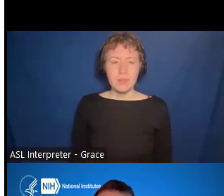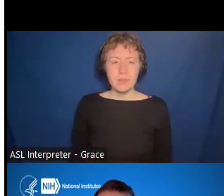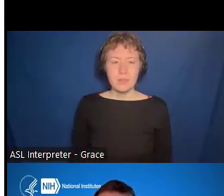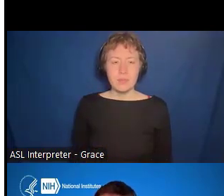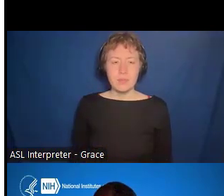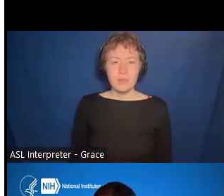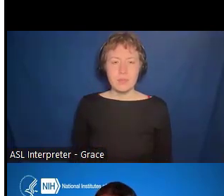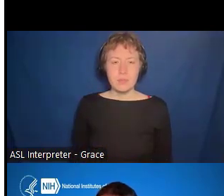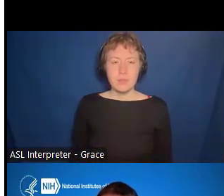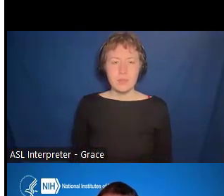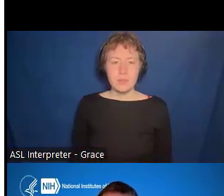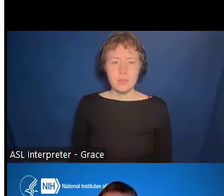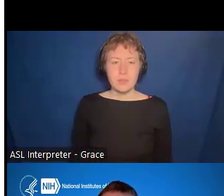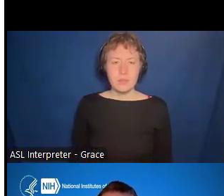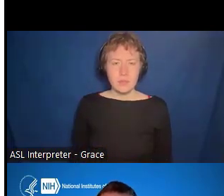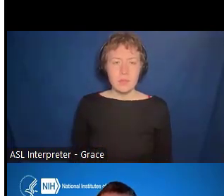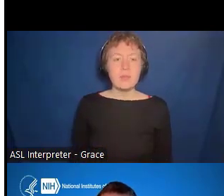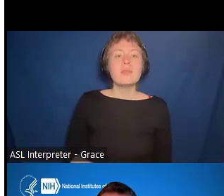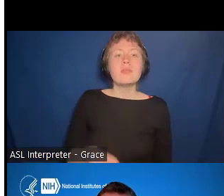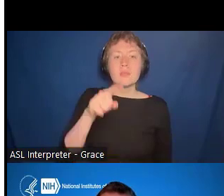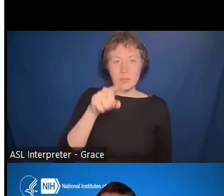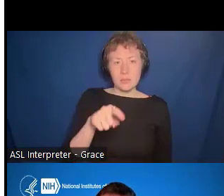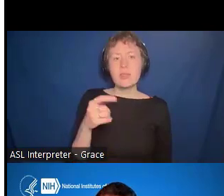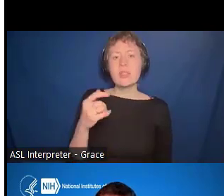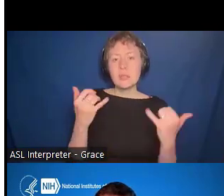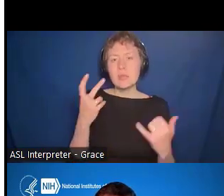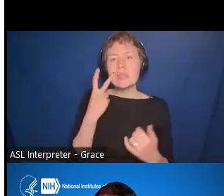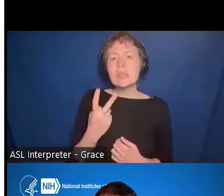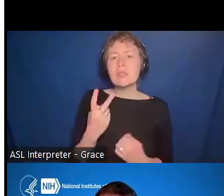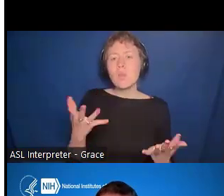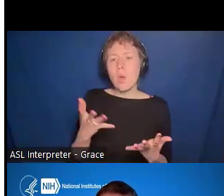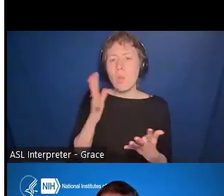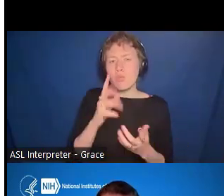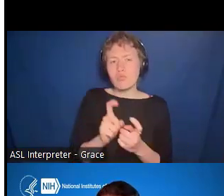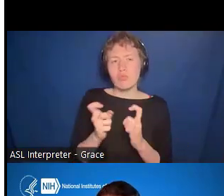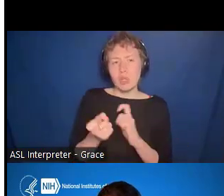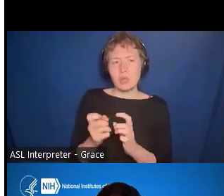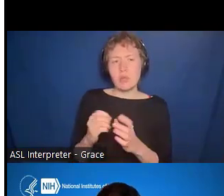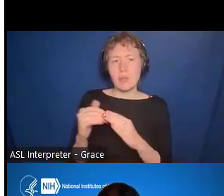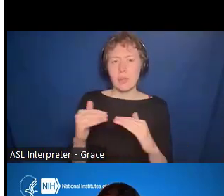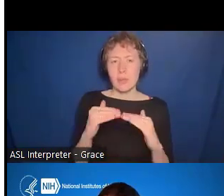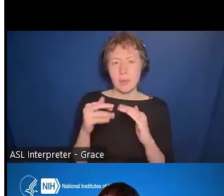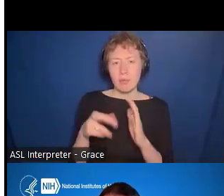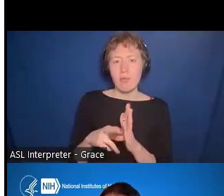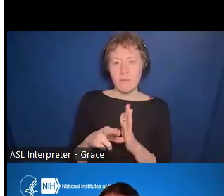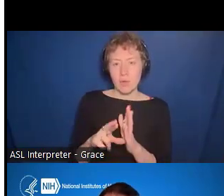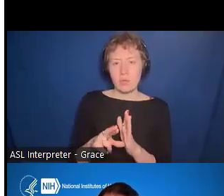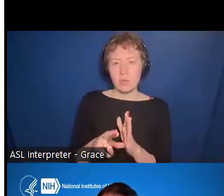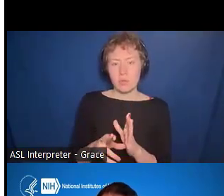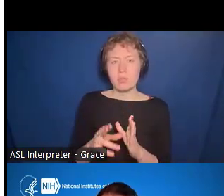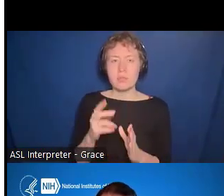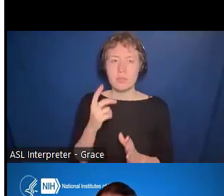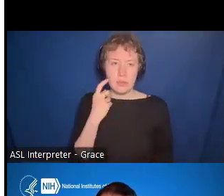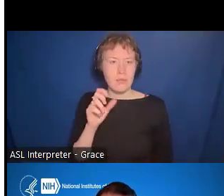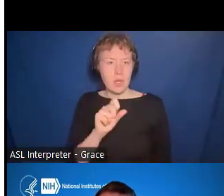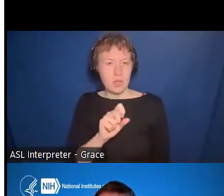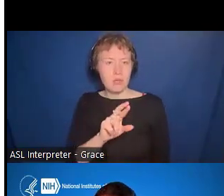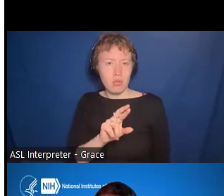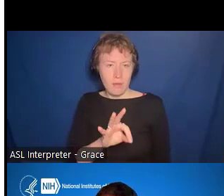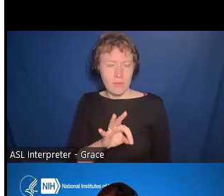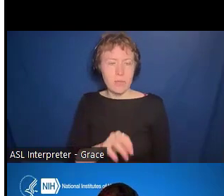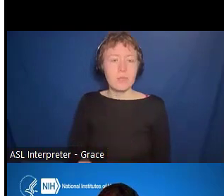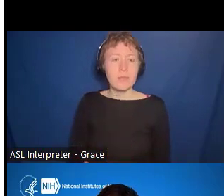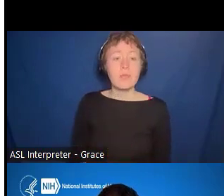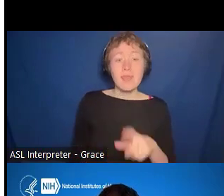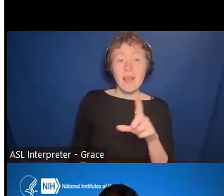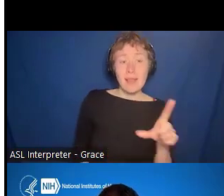So here's a snapshot showing what is changing in the peer review as part of SRF. So on the left, we have the way reviewers currently